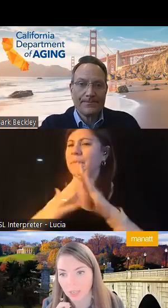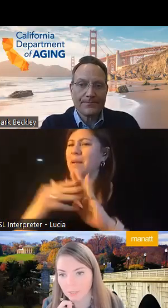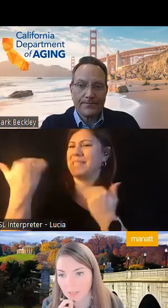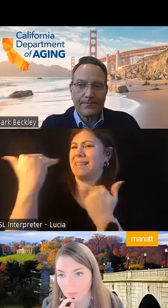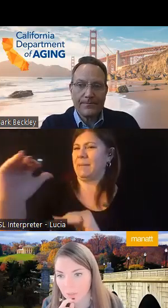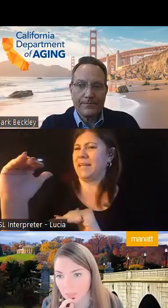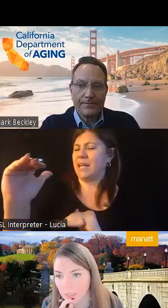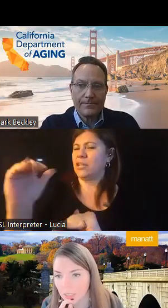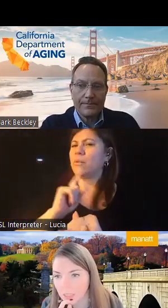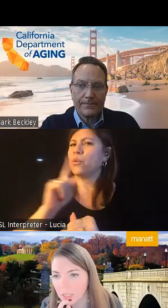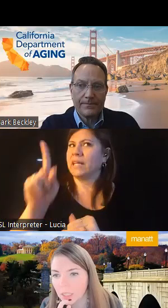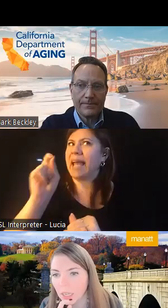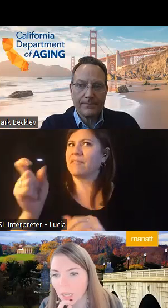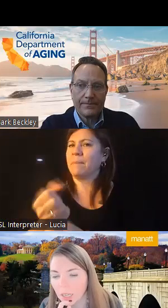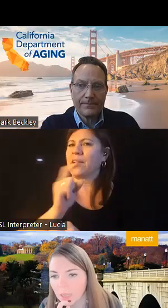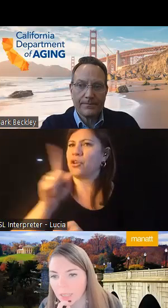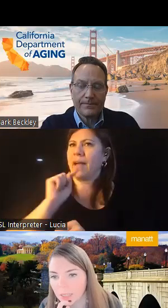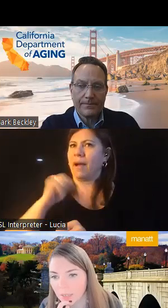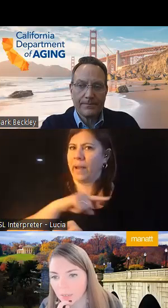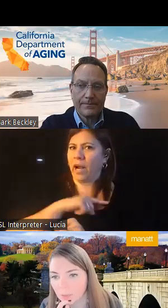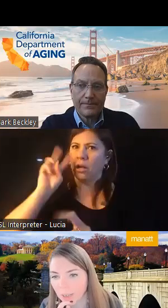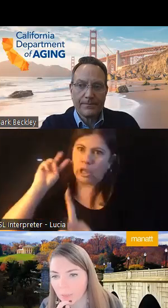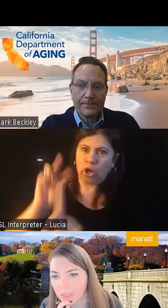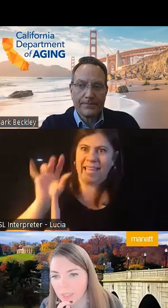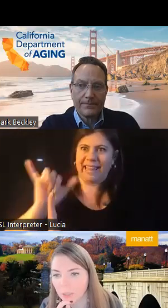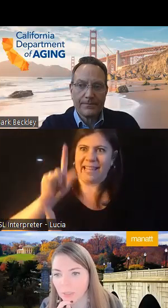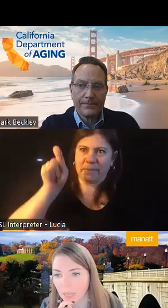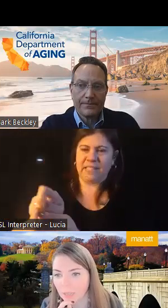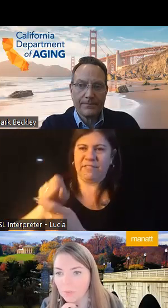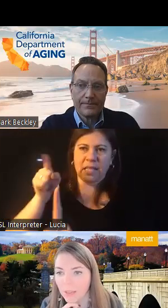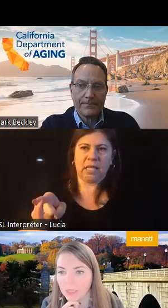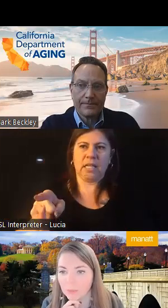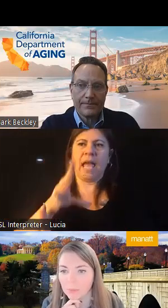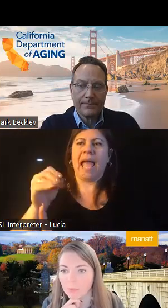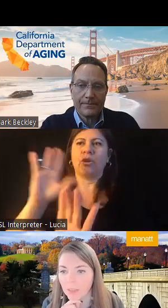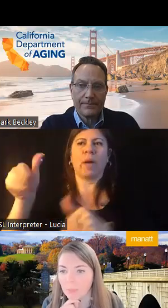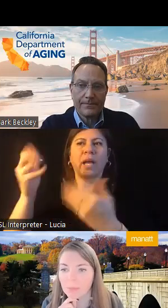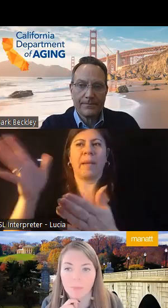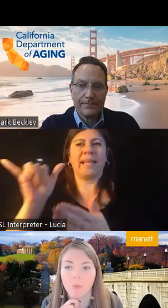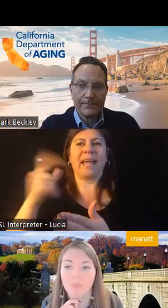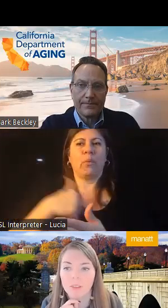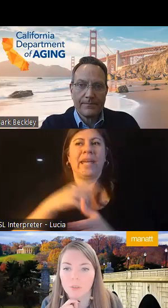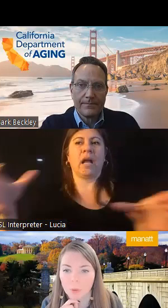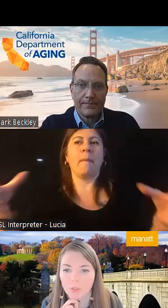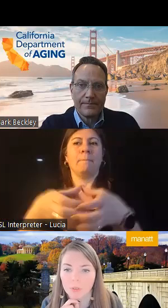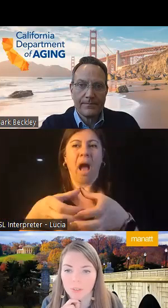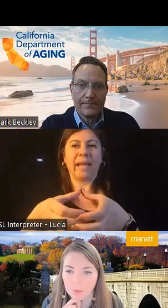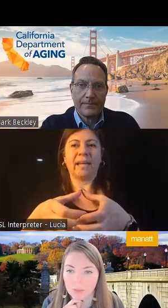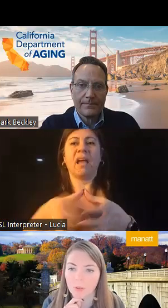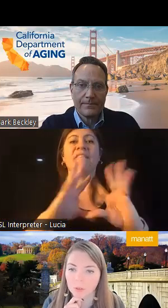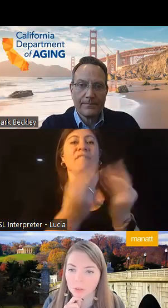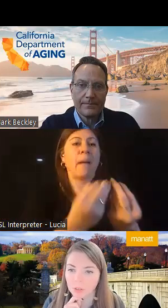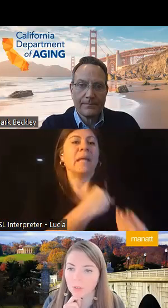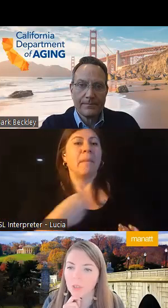making sure we're looking at that specifically, and recommending that we combine with family members with visits to persons